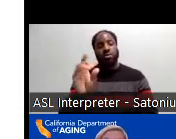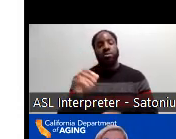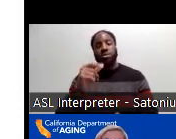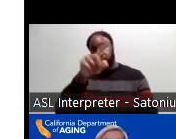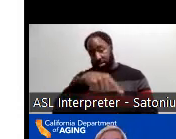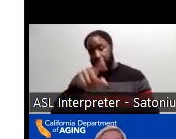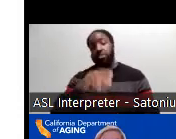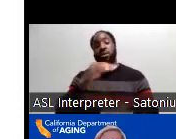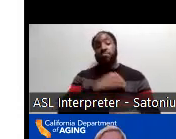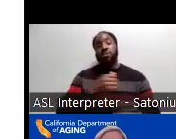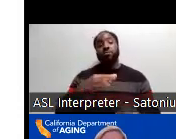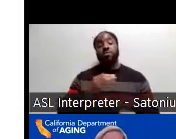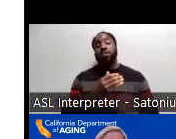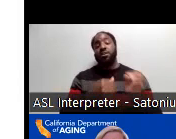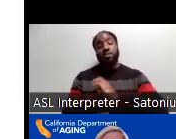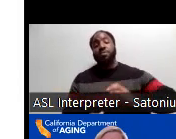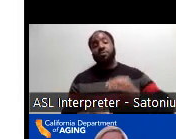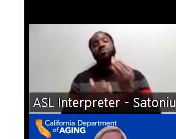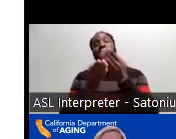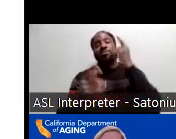your service and for being with us today.